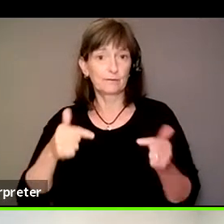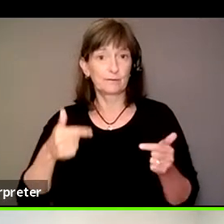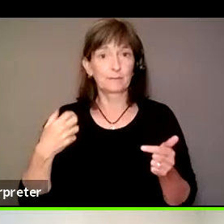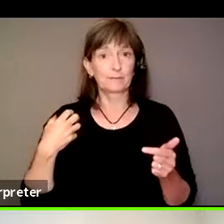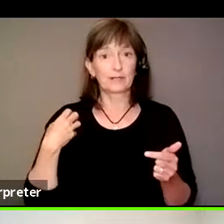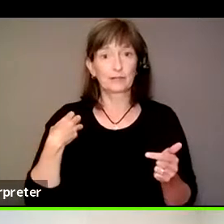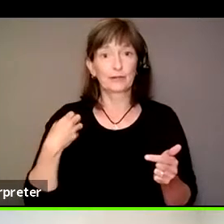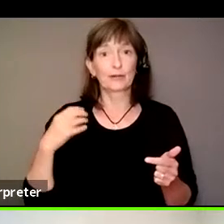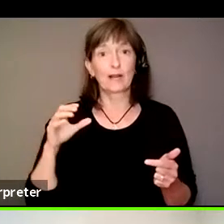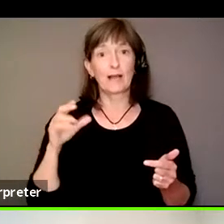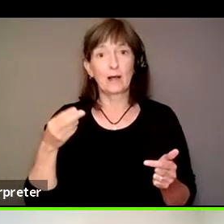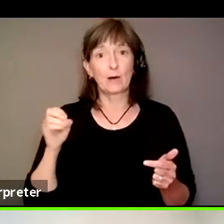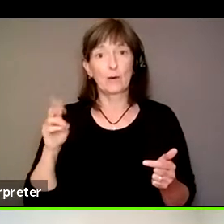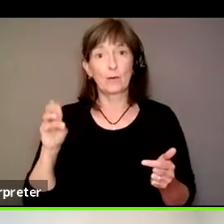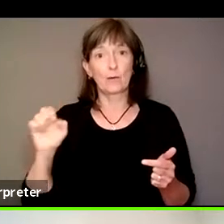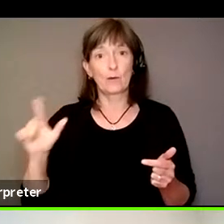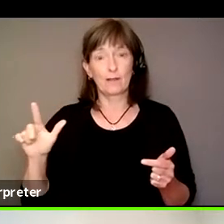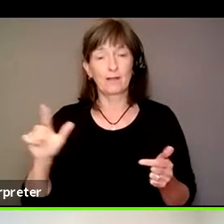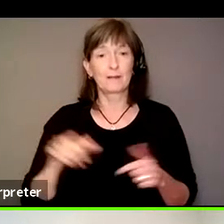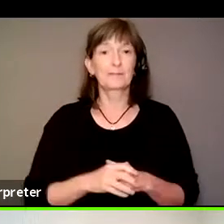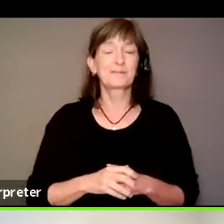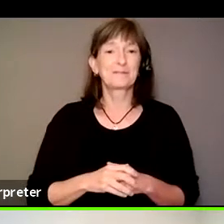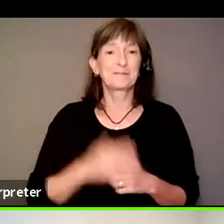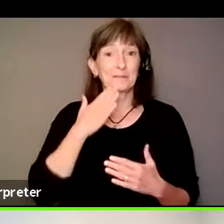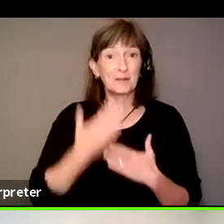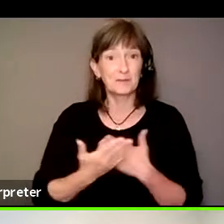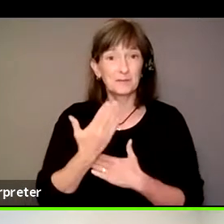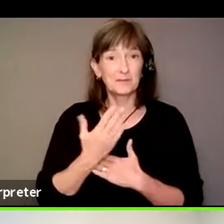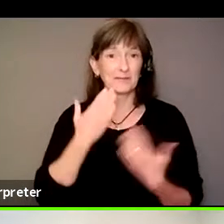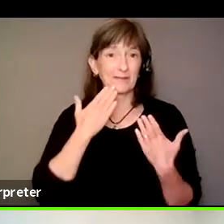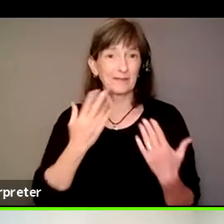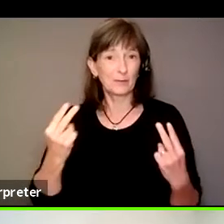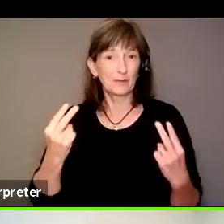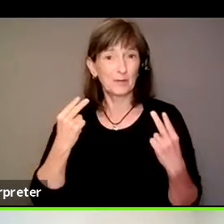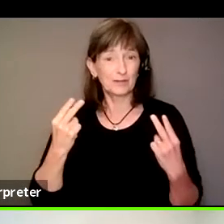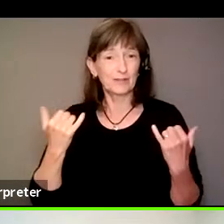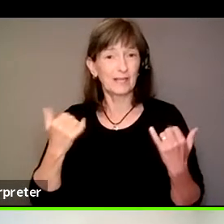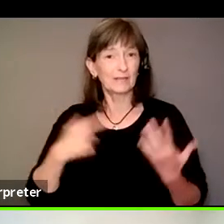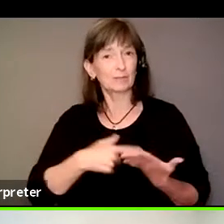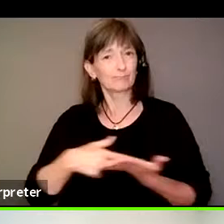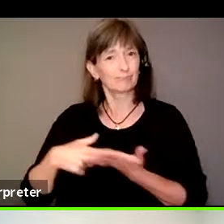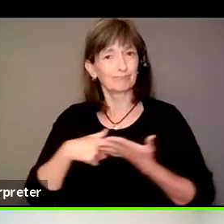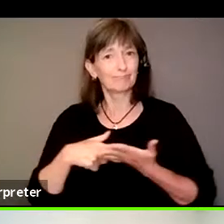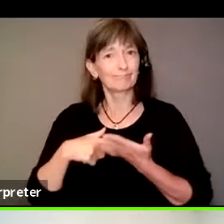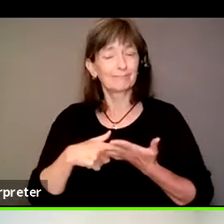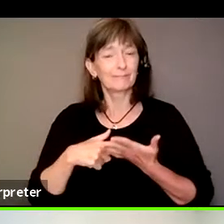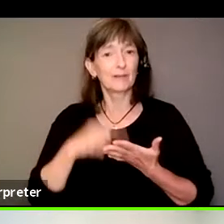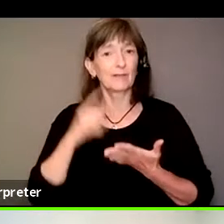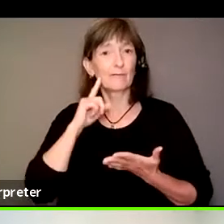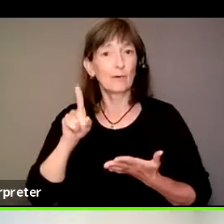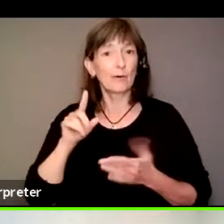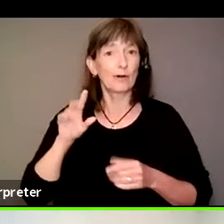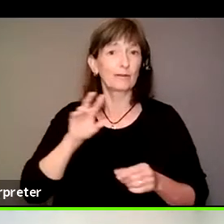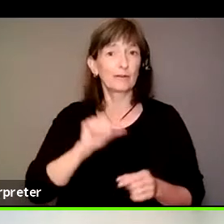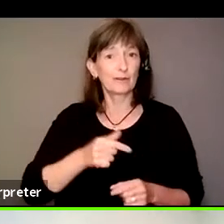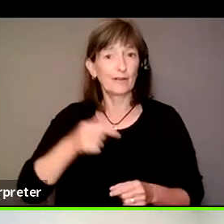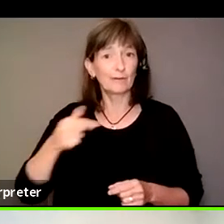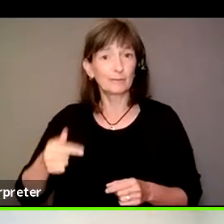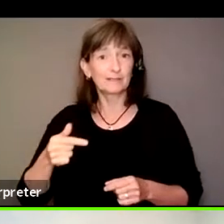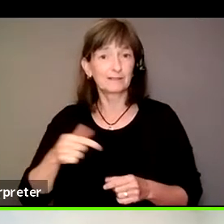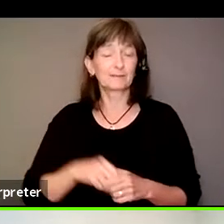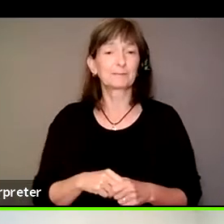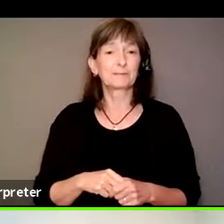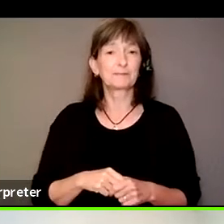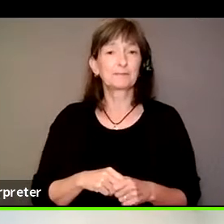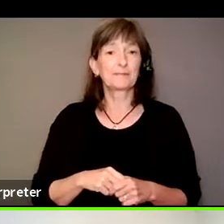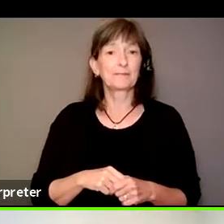Thanks, Lynn. Good morning, everyone. I'm so glad that you could join us this morning for our conversation on municipal governance and about the upcoming